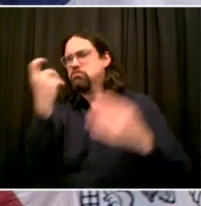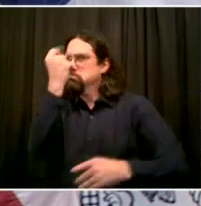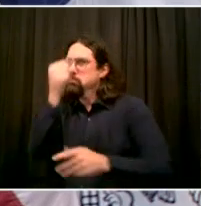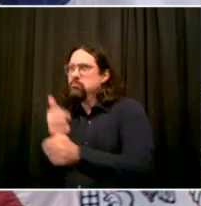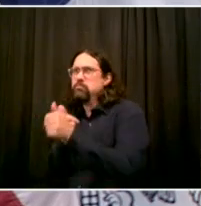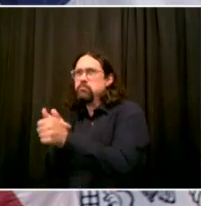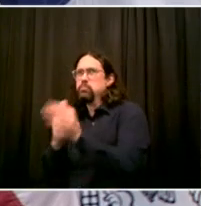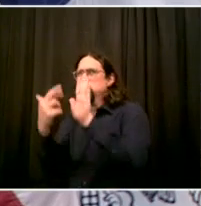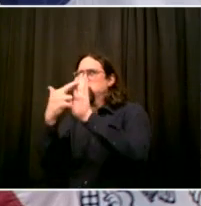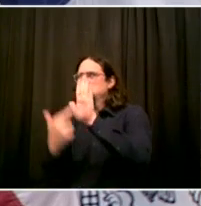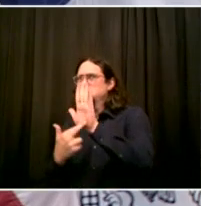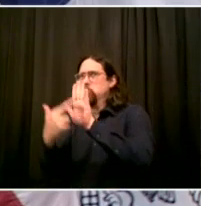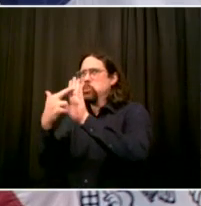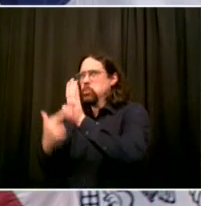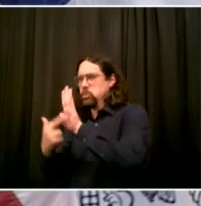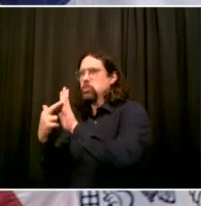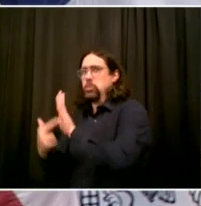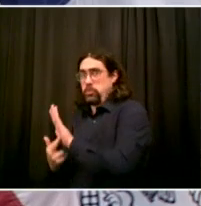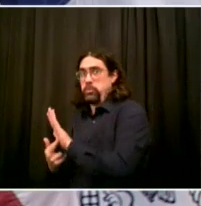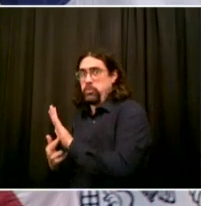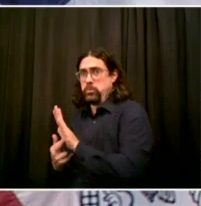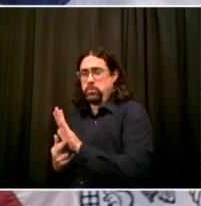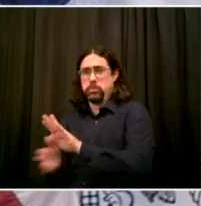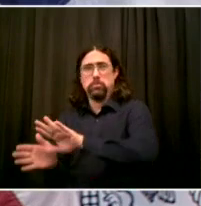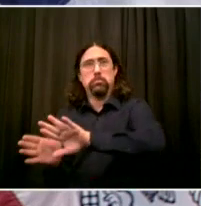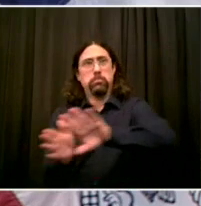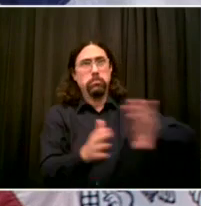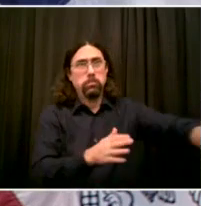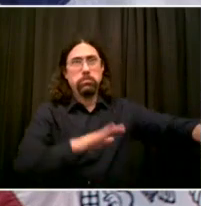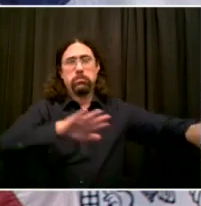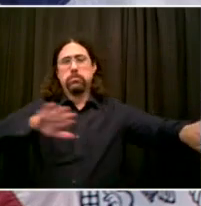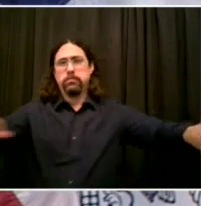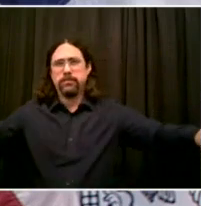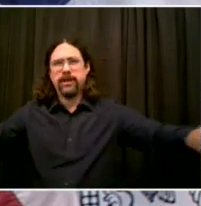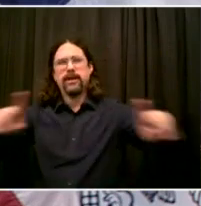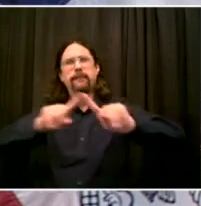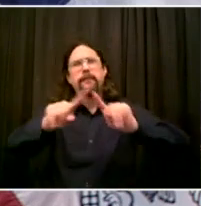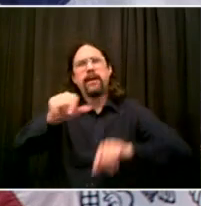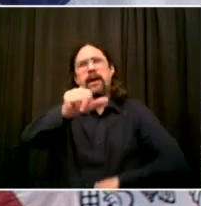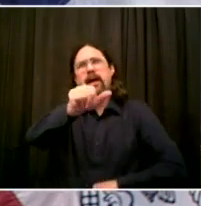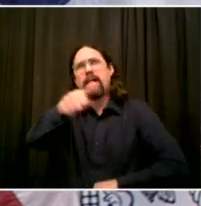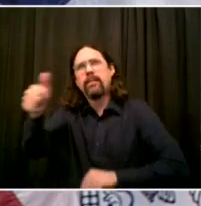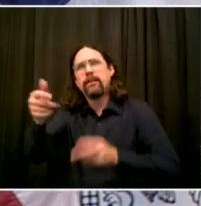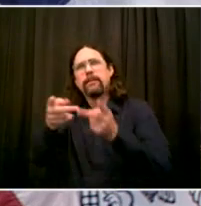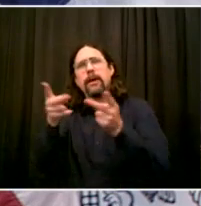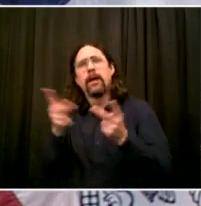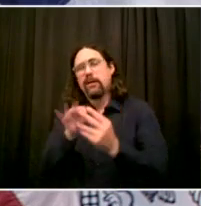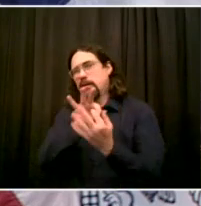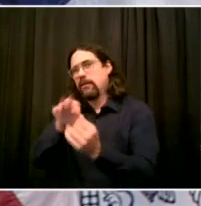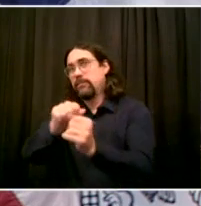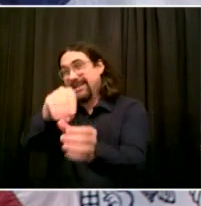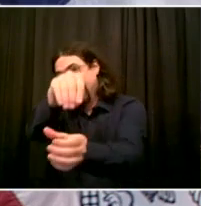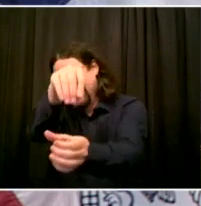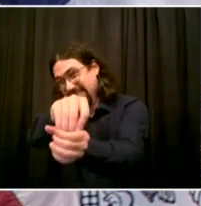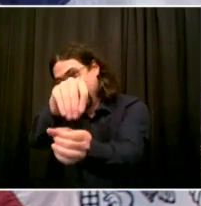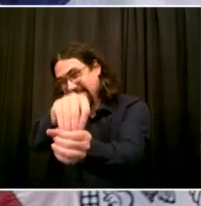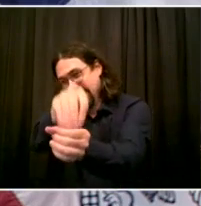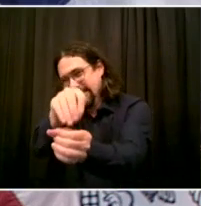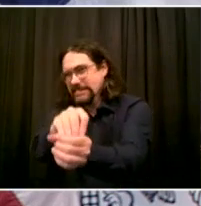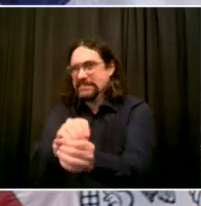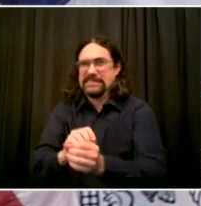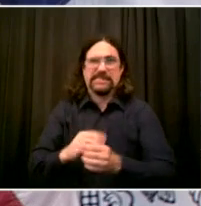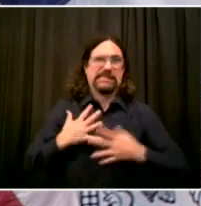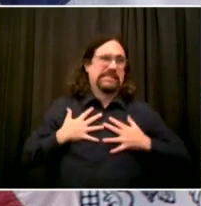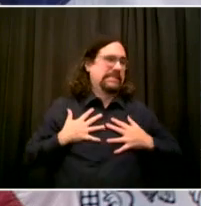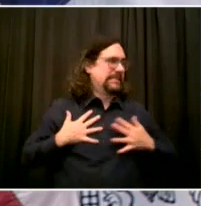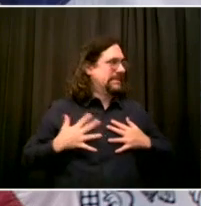and very strict rules. If there's going to be more indoor, it has to be when we are certain it will work,